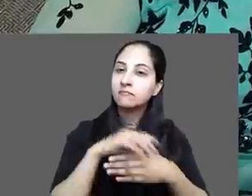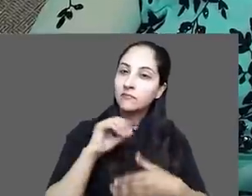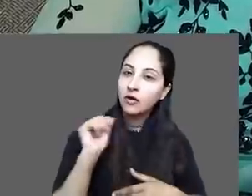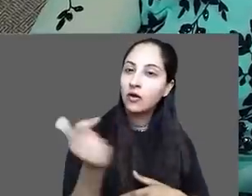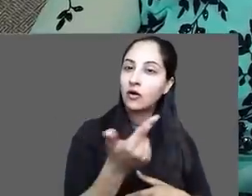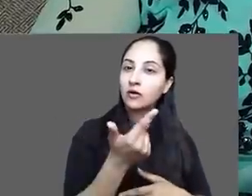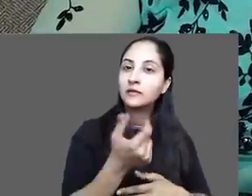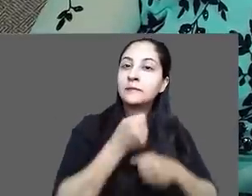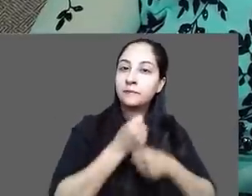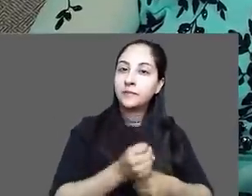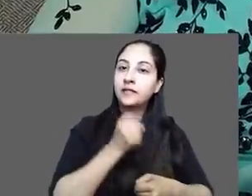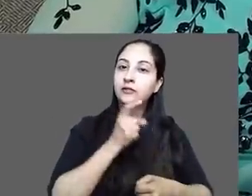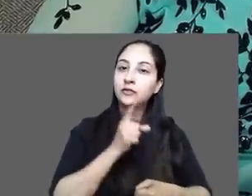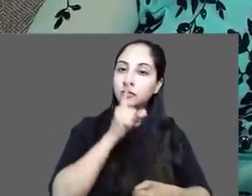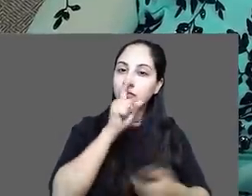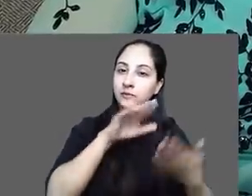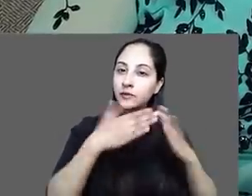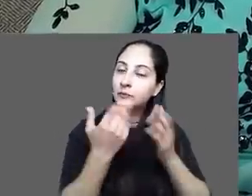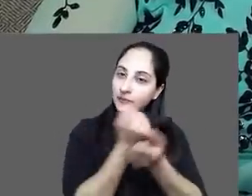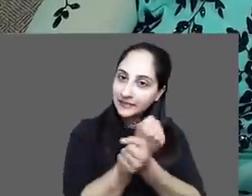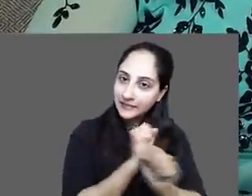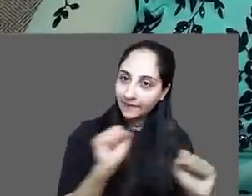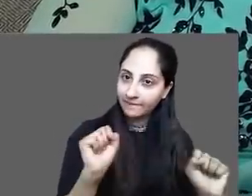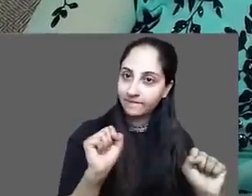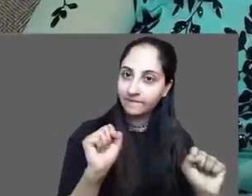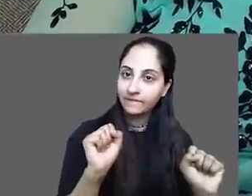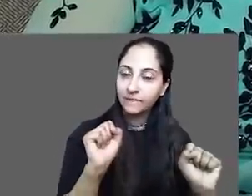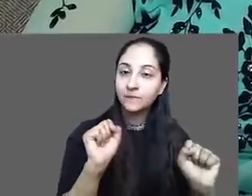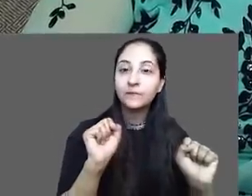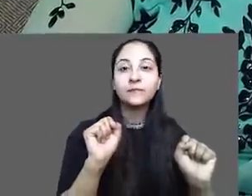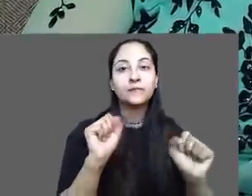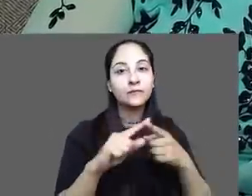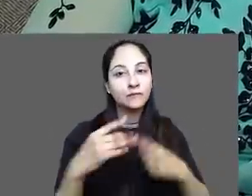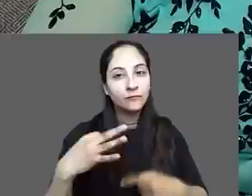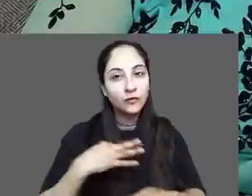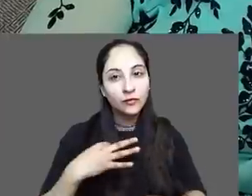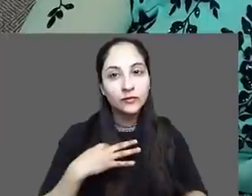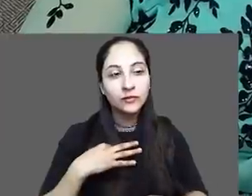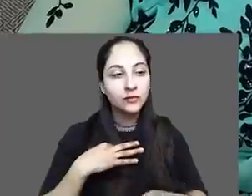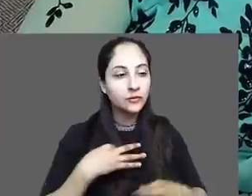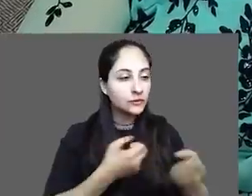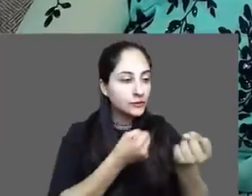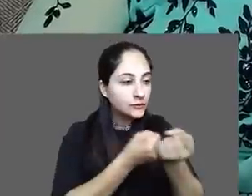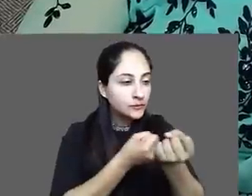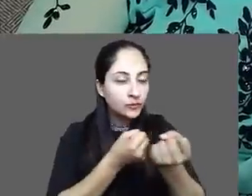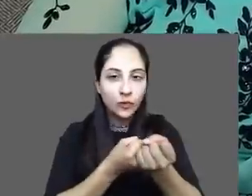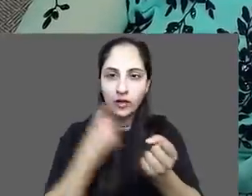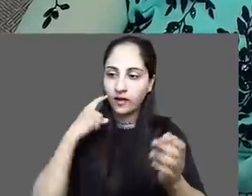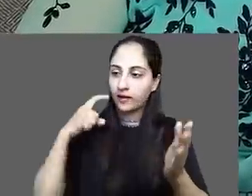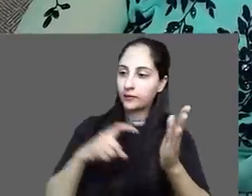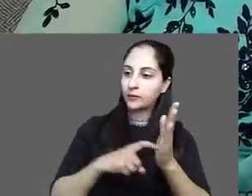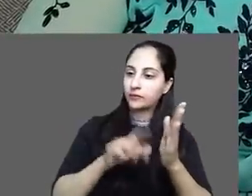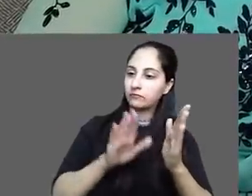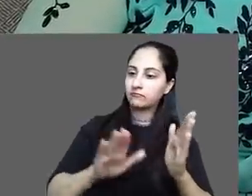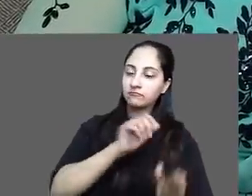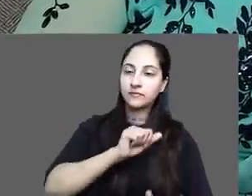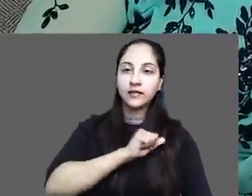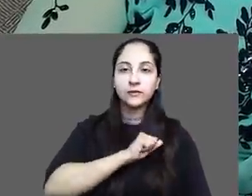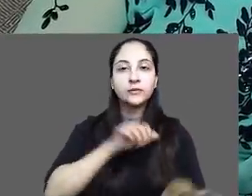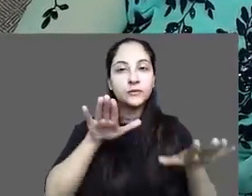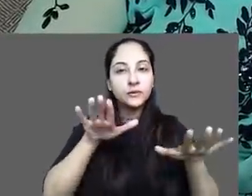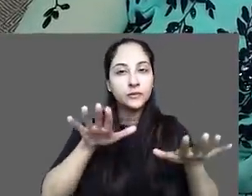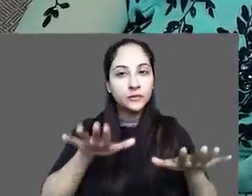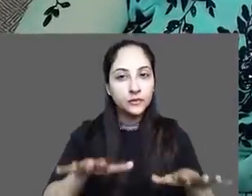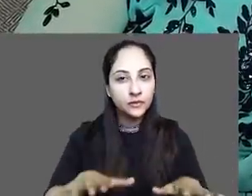or at a wedding, or any other event, they are keeping our Jamaat safe, but at the same time, serving